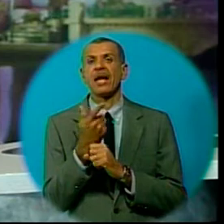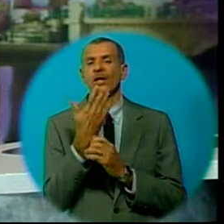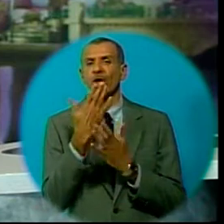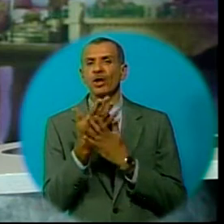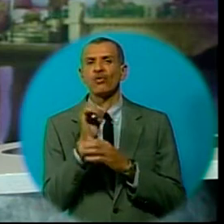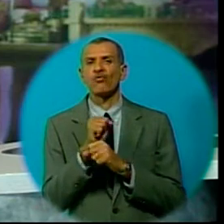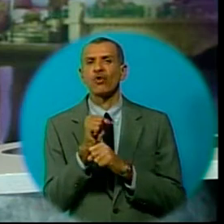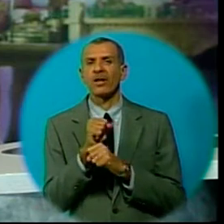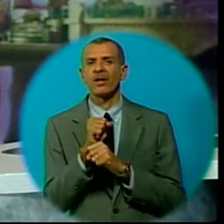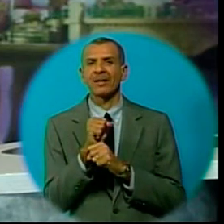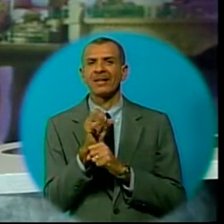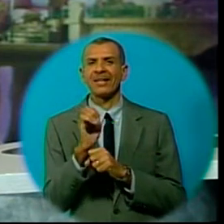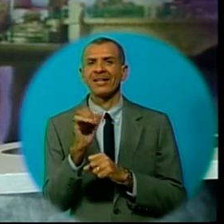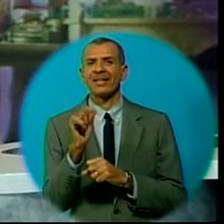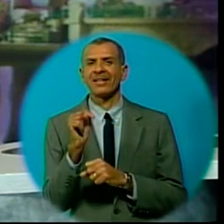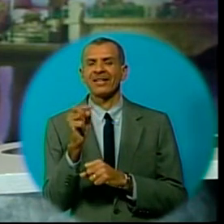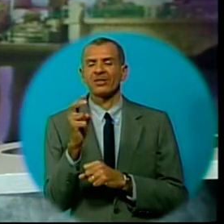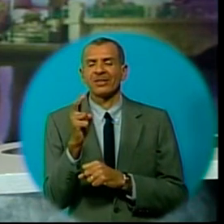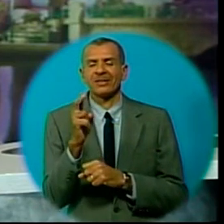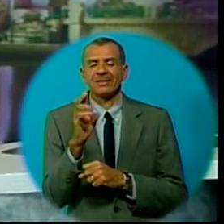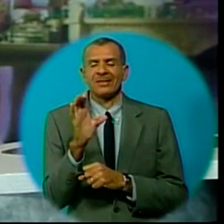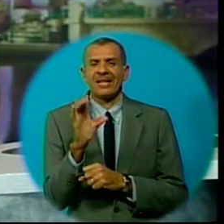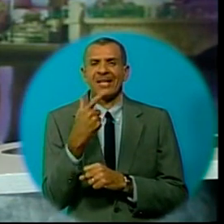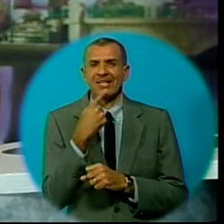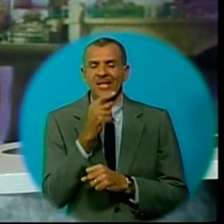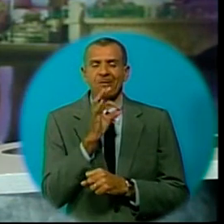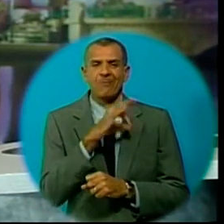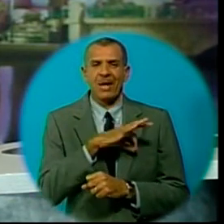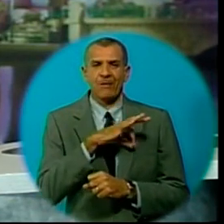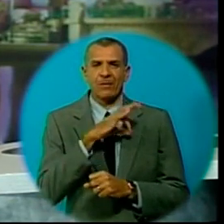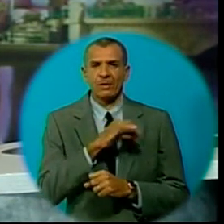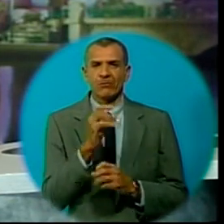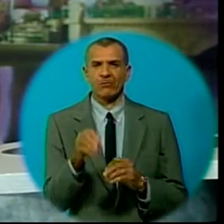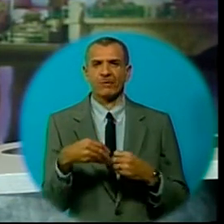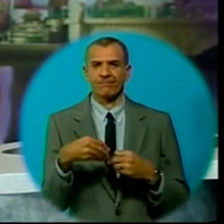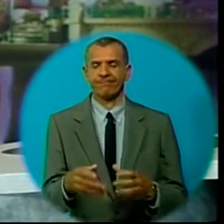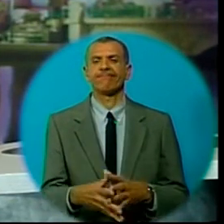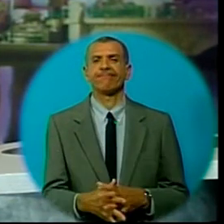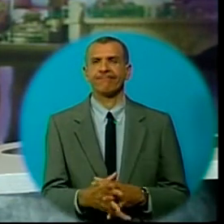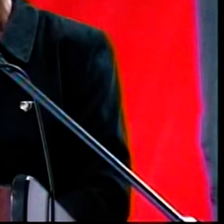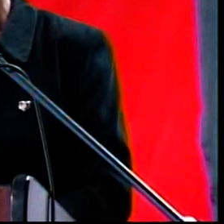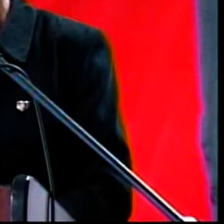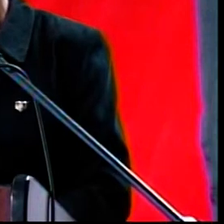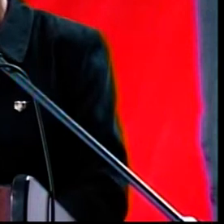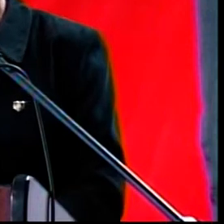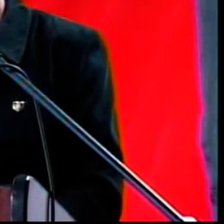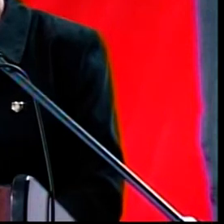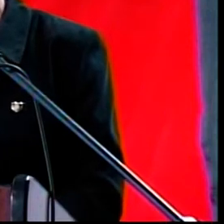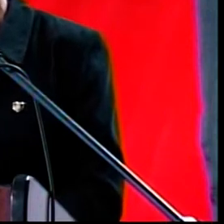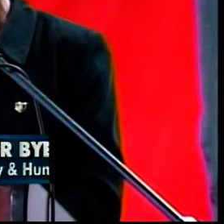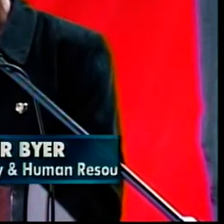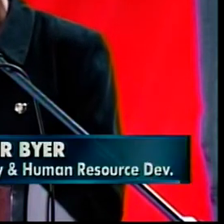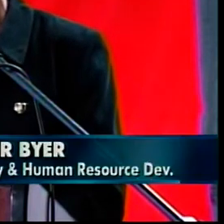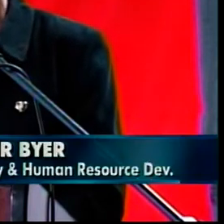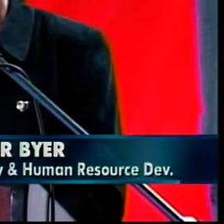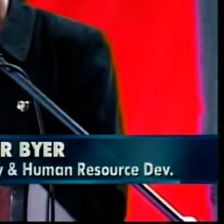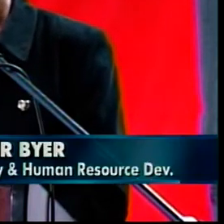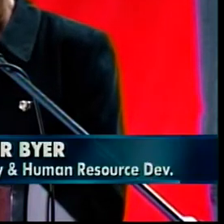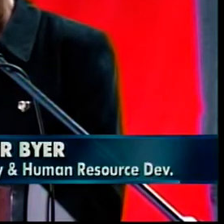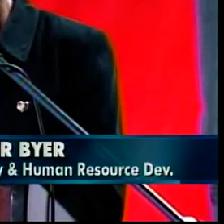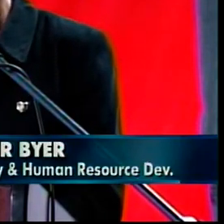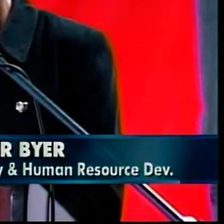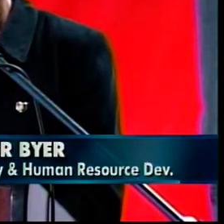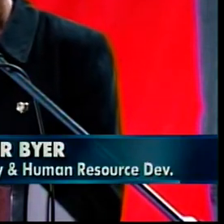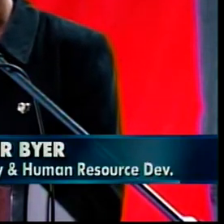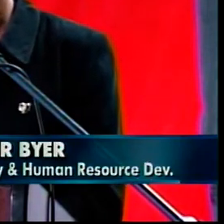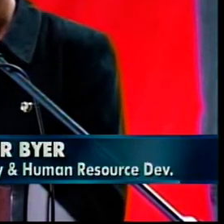work ethic of Barbadian workers, they have received benefits. In some cases, workers at hotels in Alberta have been offered also